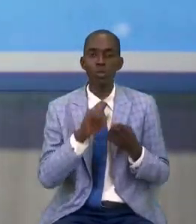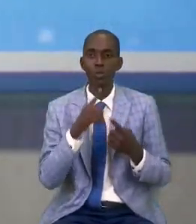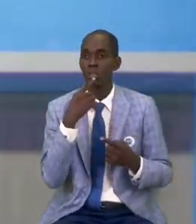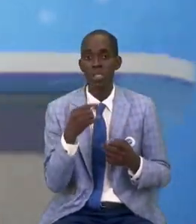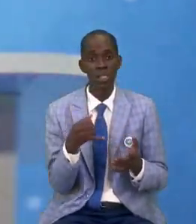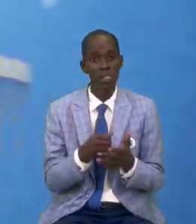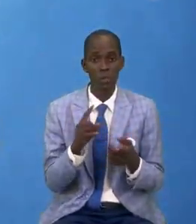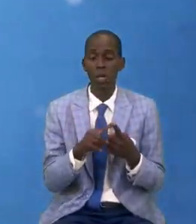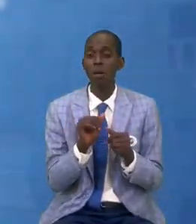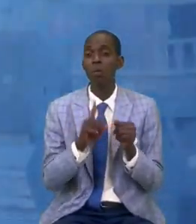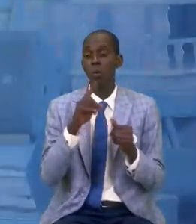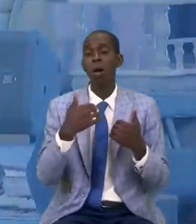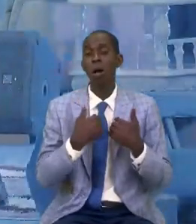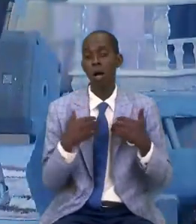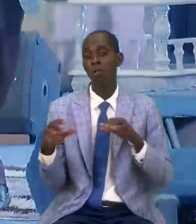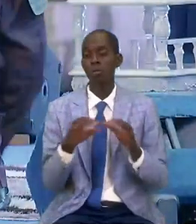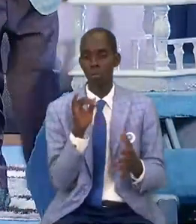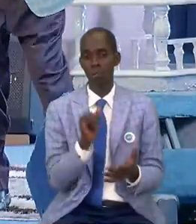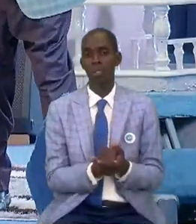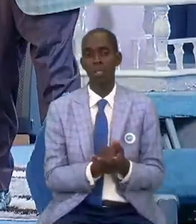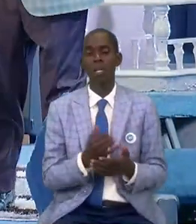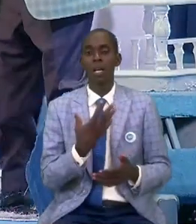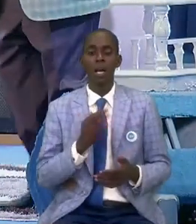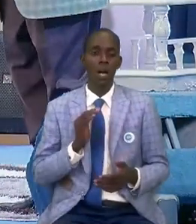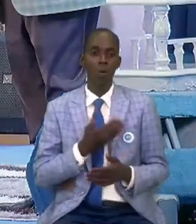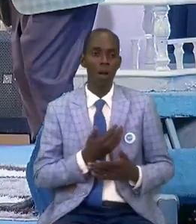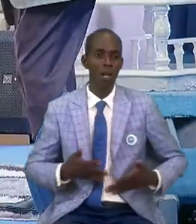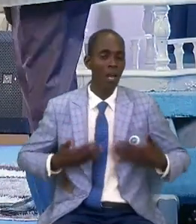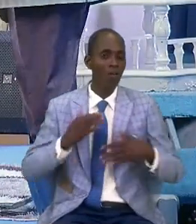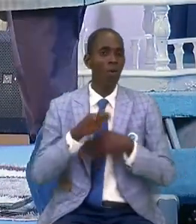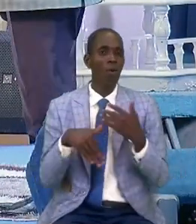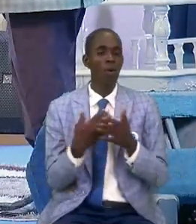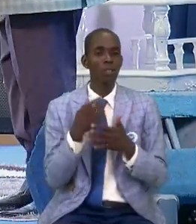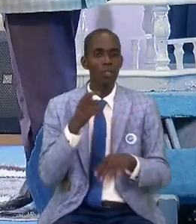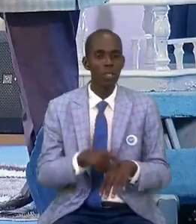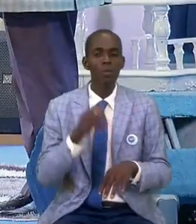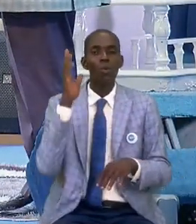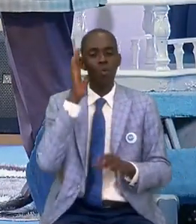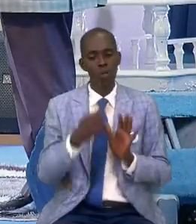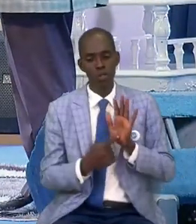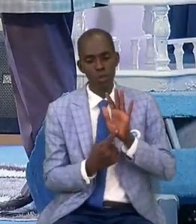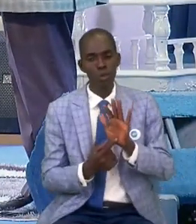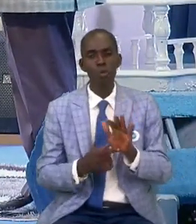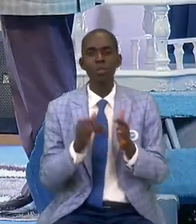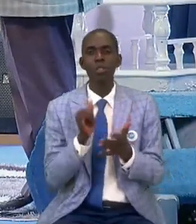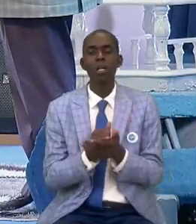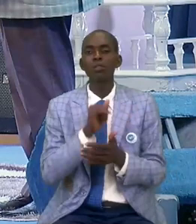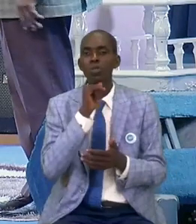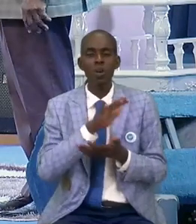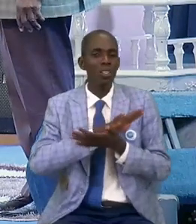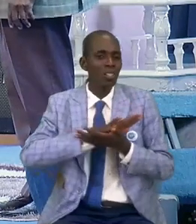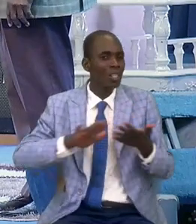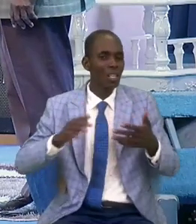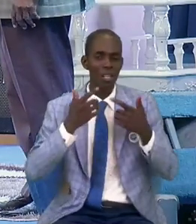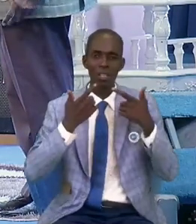time, we manifest that unclean language, unclean lips,